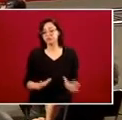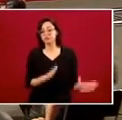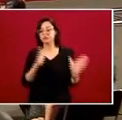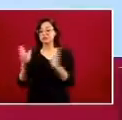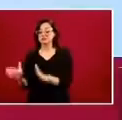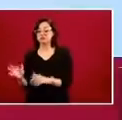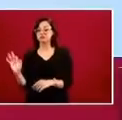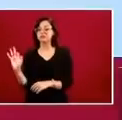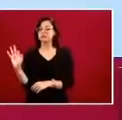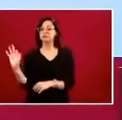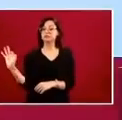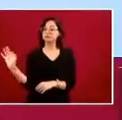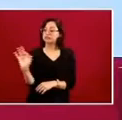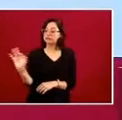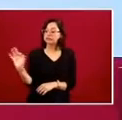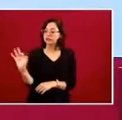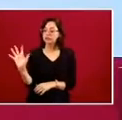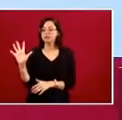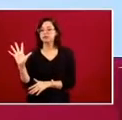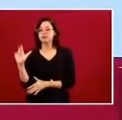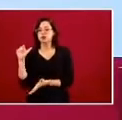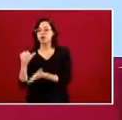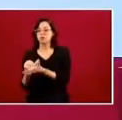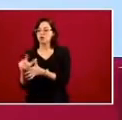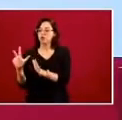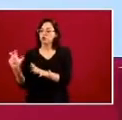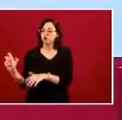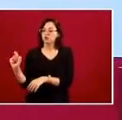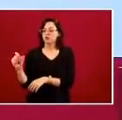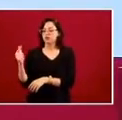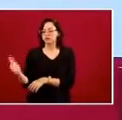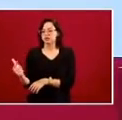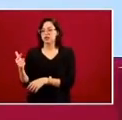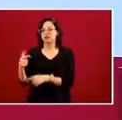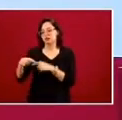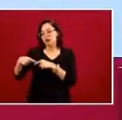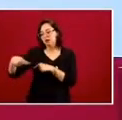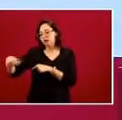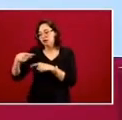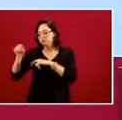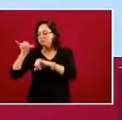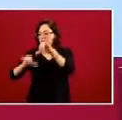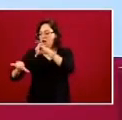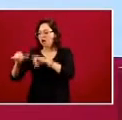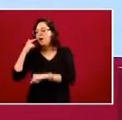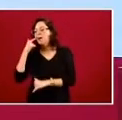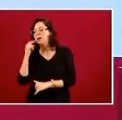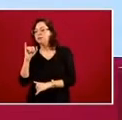almost 9,500 cases that have been negative when tested. And we have